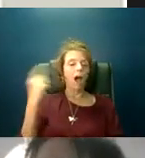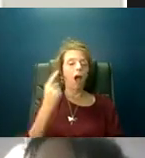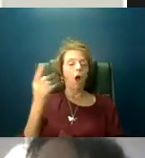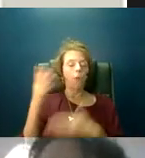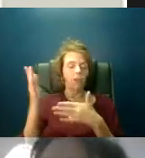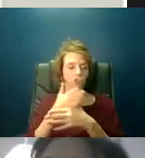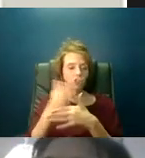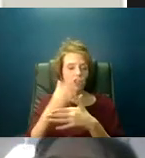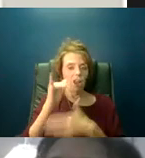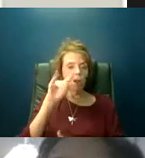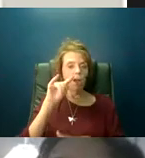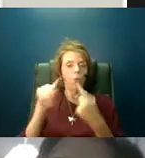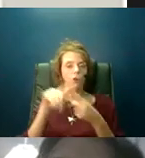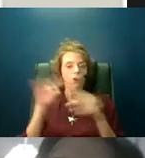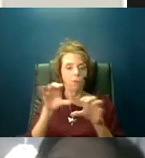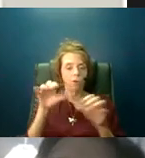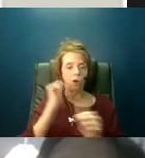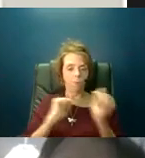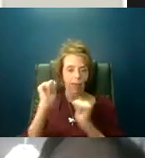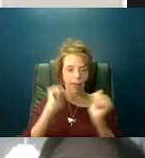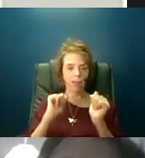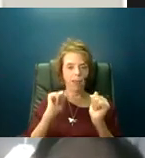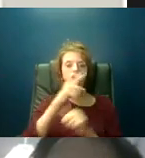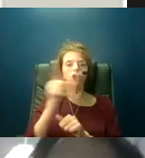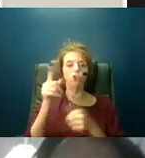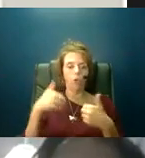as when you're putting on a play, you have